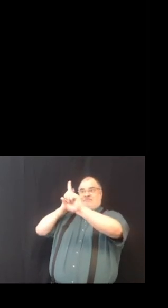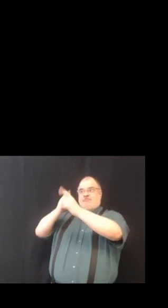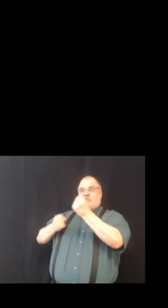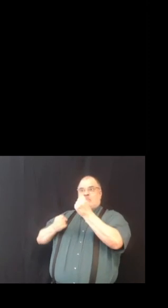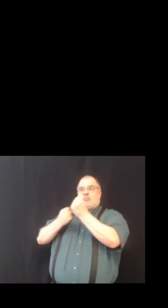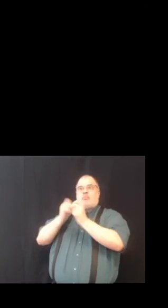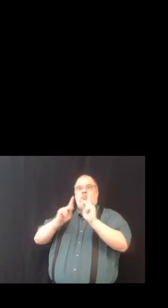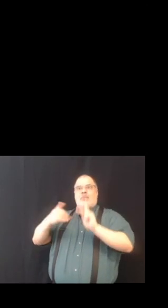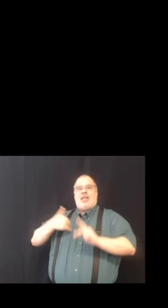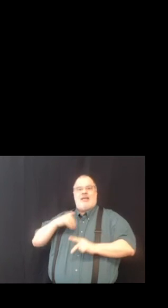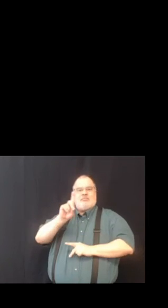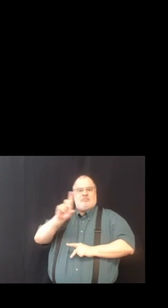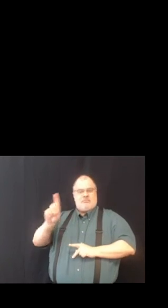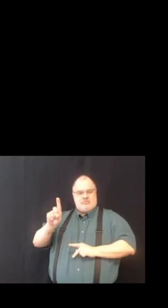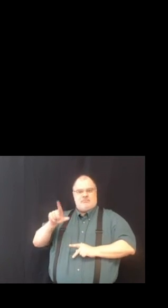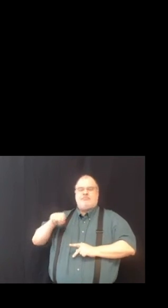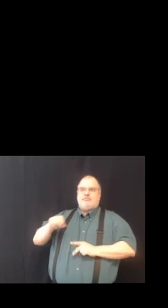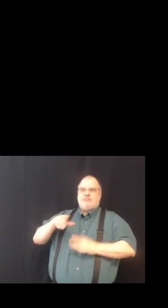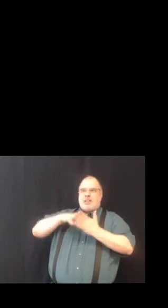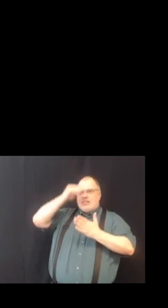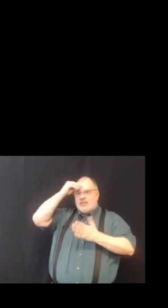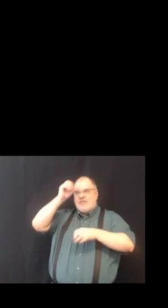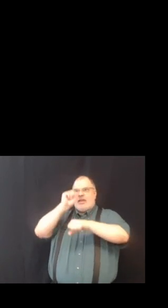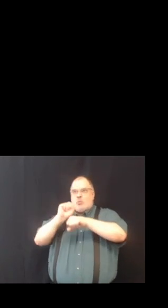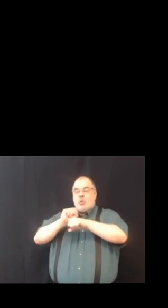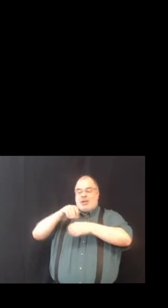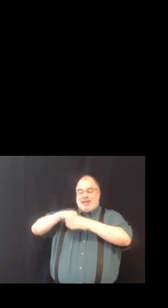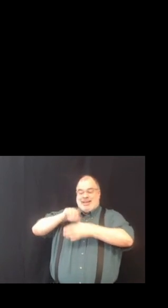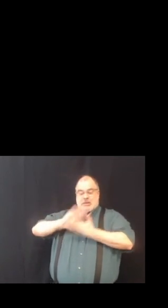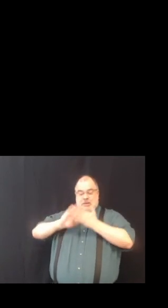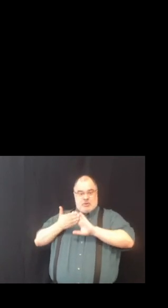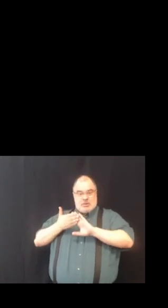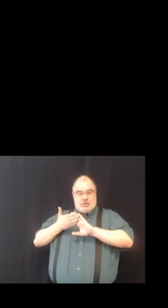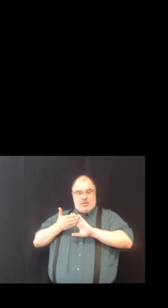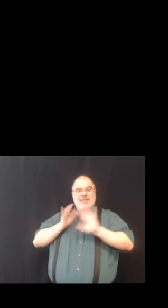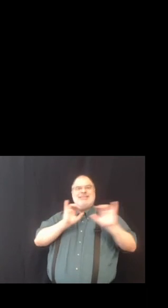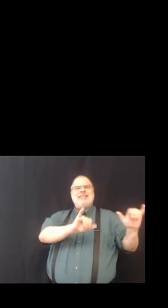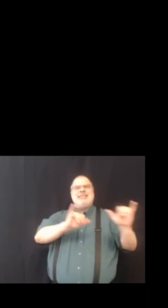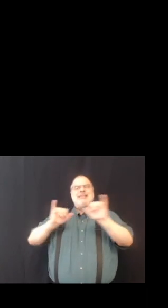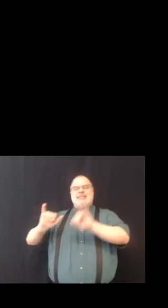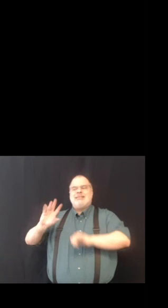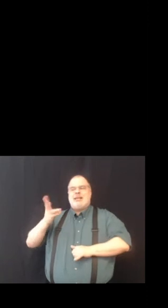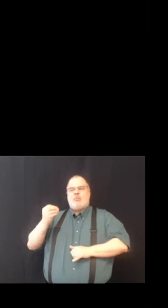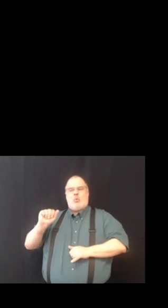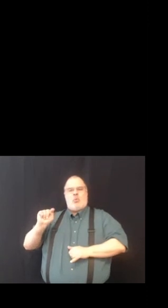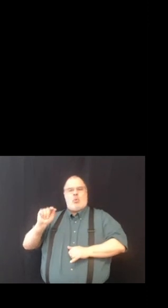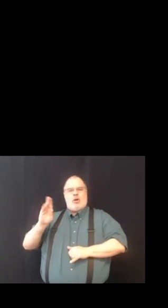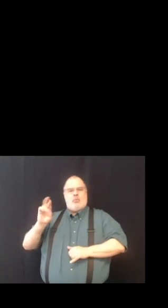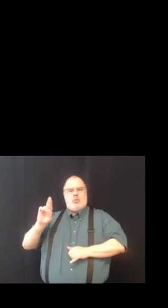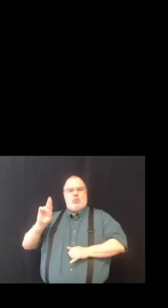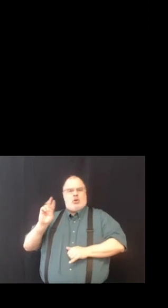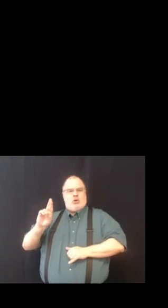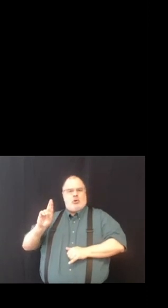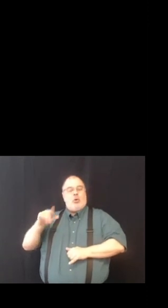developmental disabilities in living, learning, and working in their communities. Similar to us at Whataburger, we want to care for our community and invest in